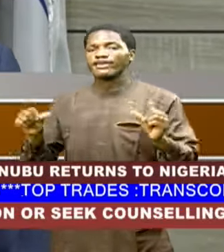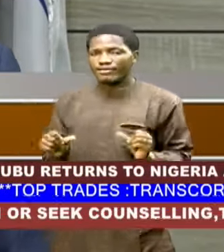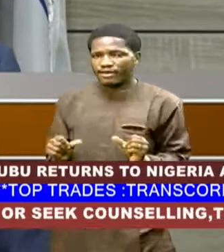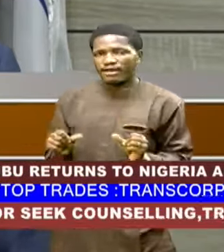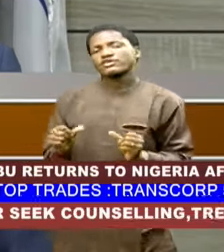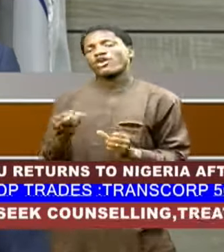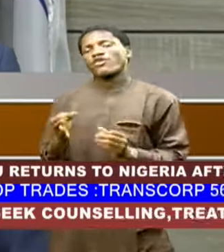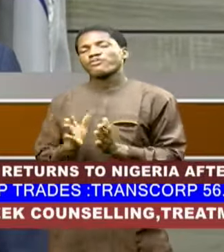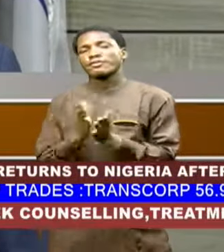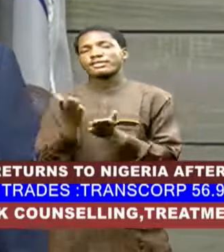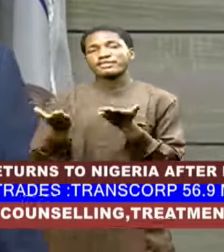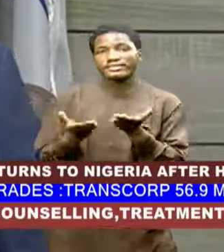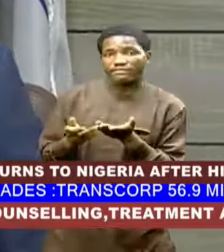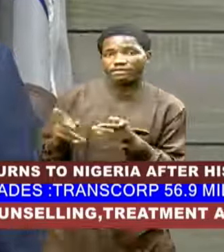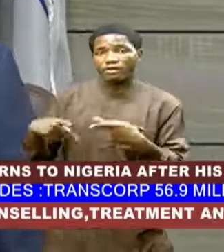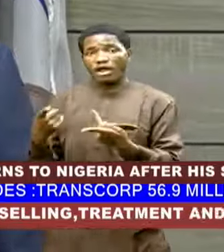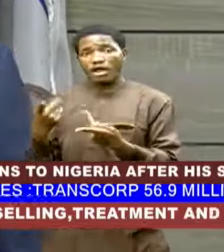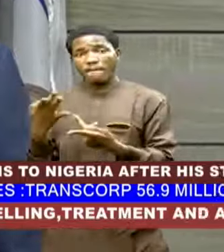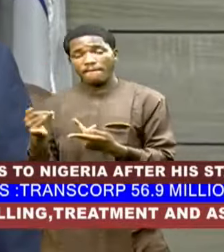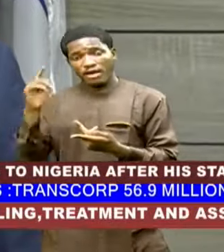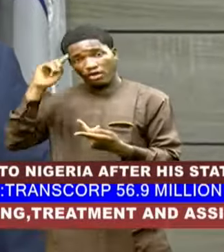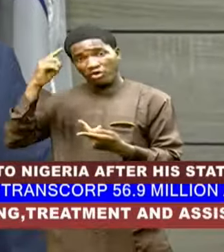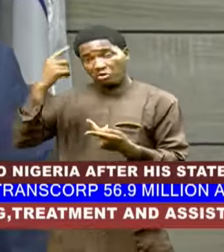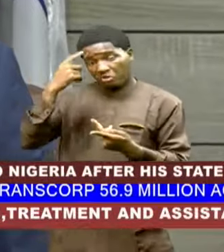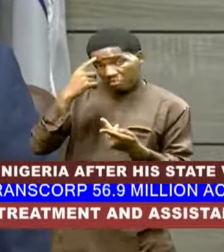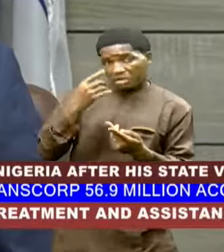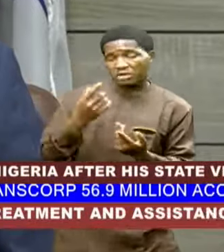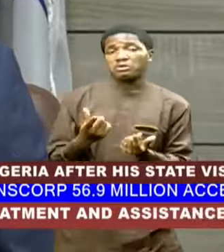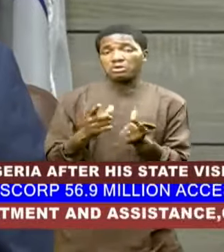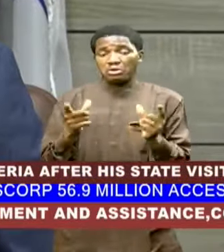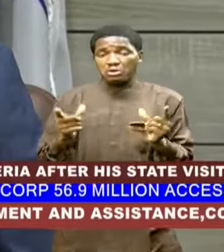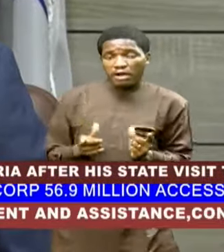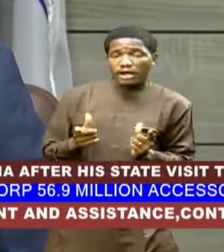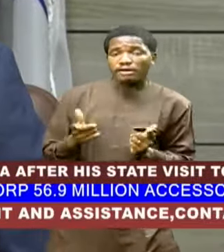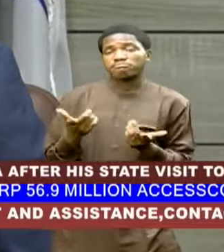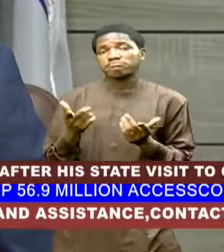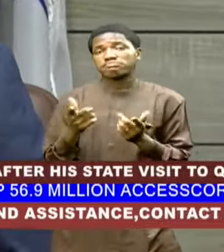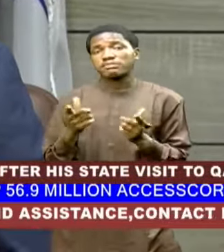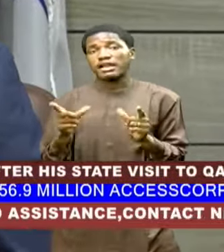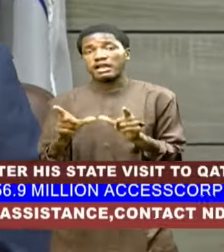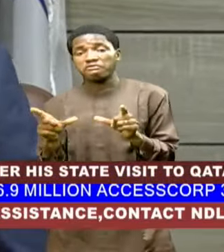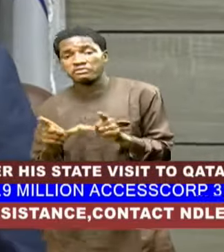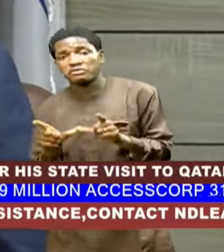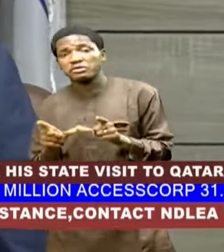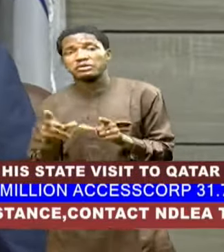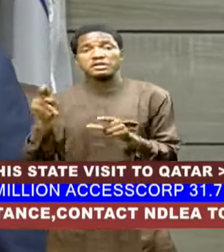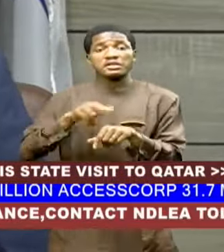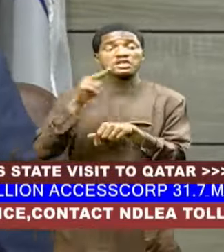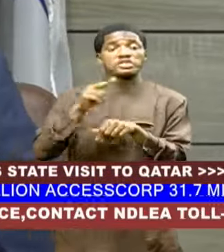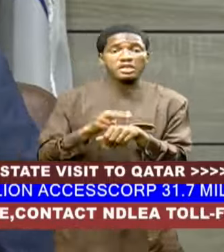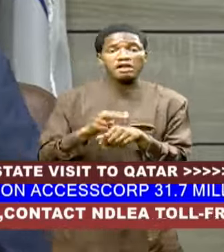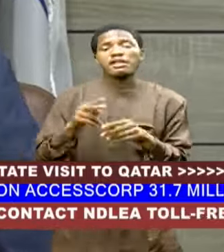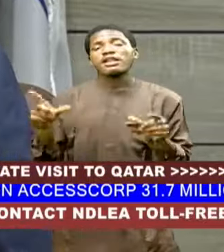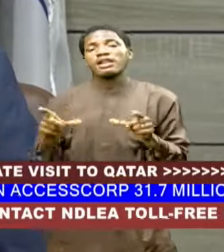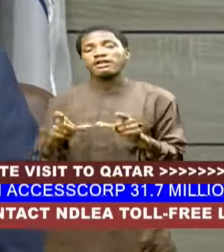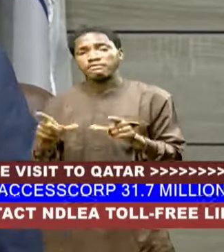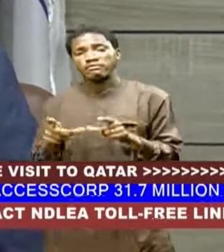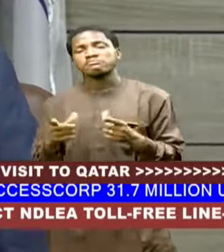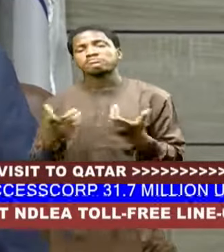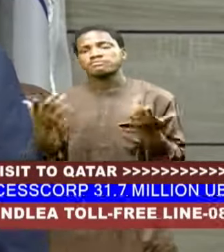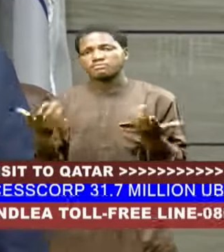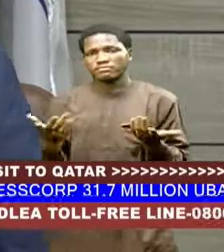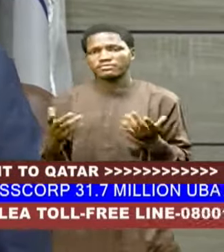government at either the local level or the national level, or by the civil service, or in all areas of life, is education.